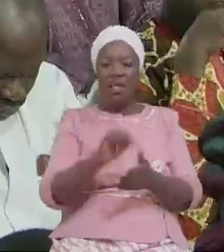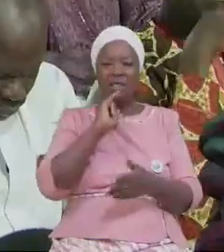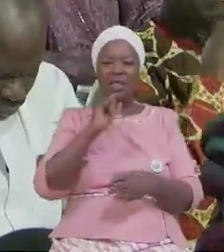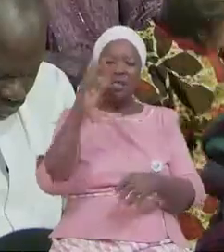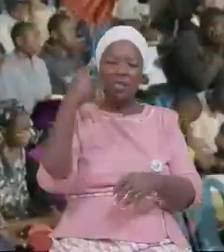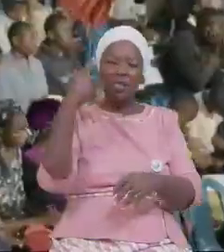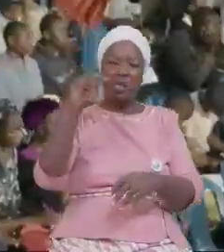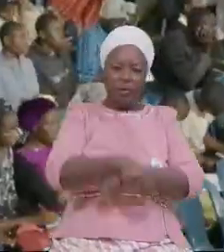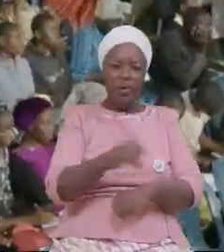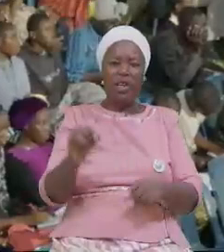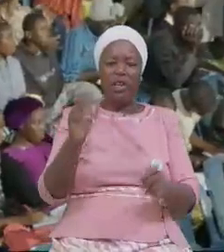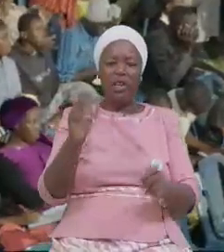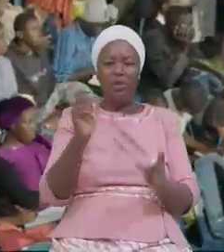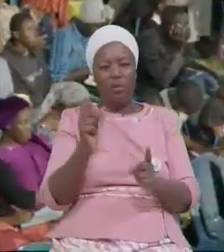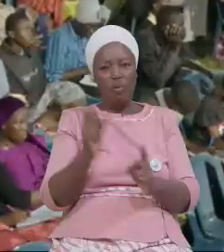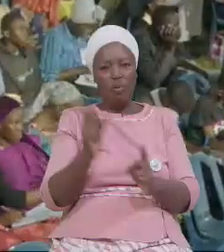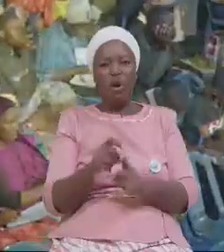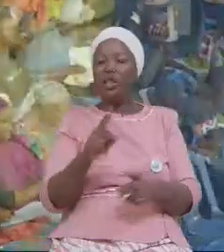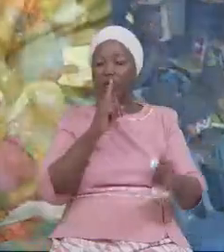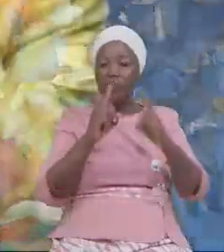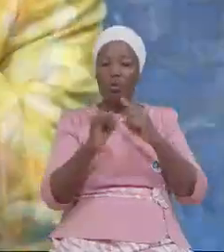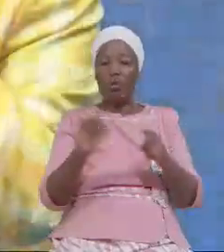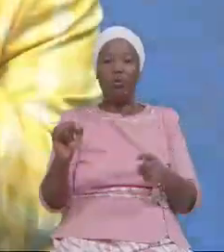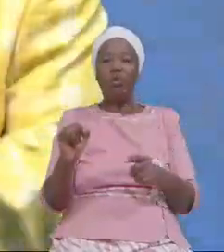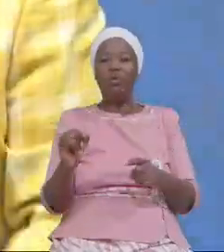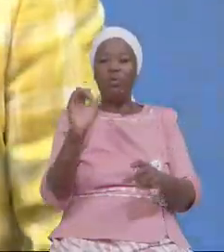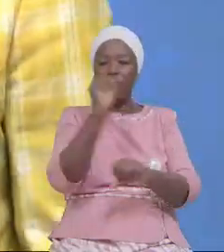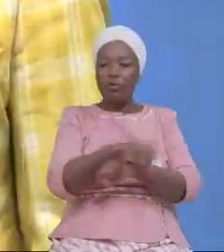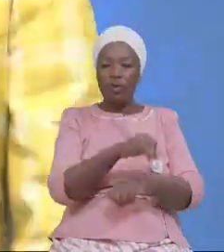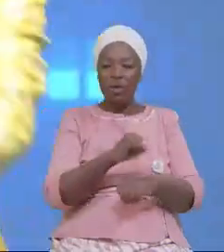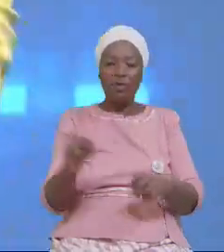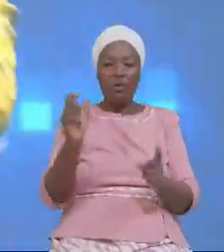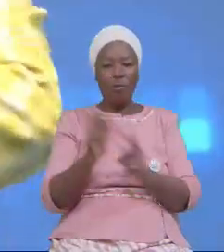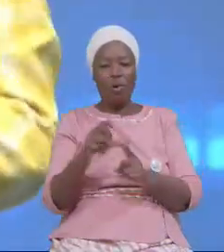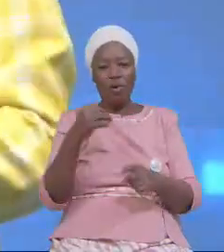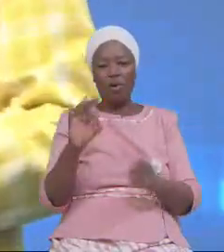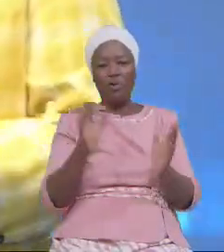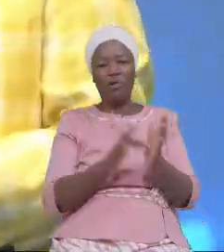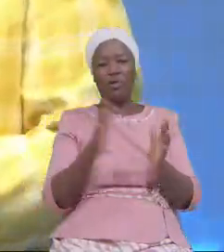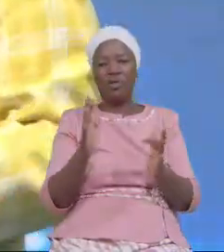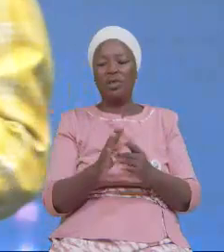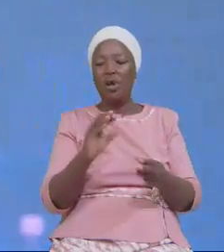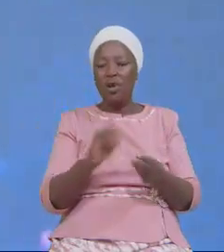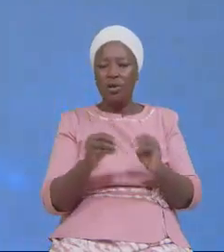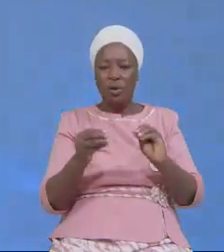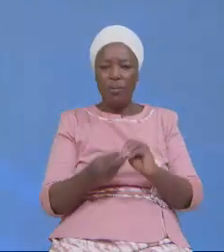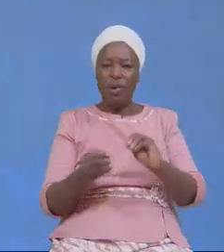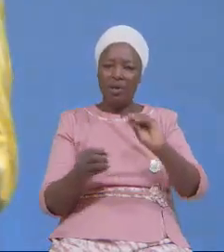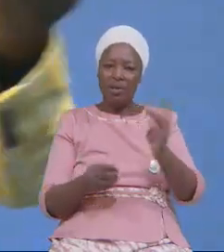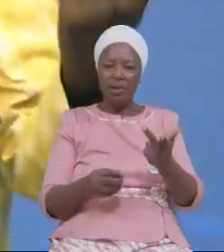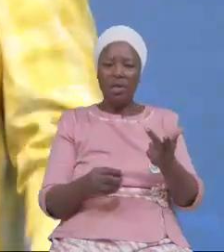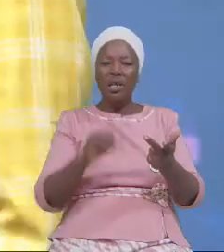prevailing word, the spoken prevailing word of Jesus. Number three is